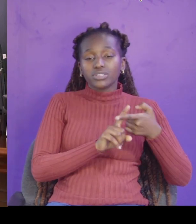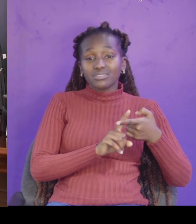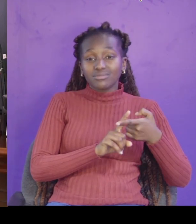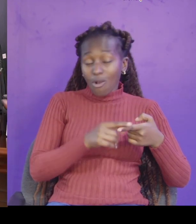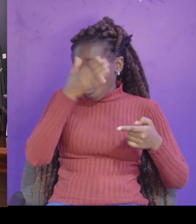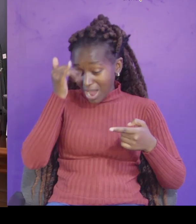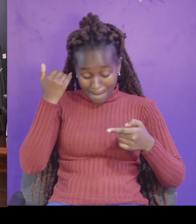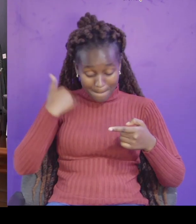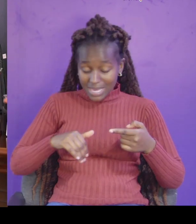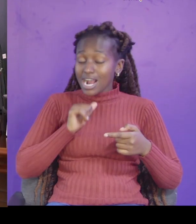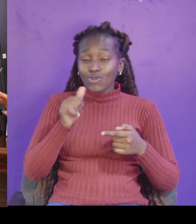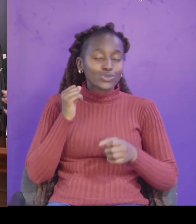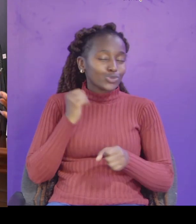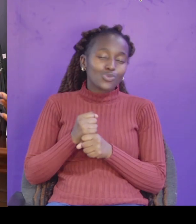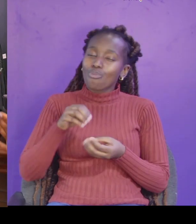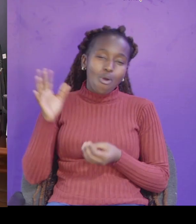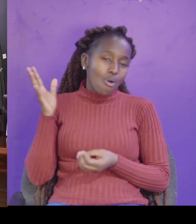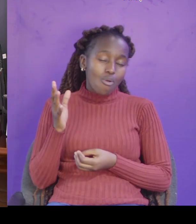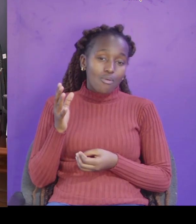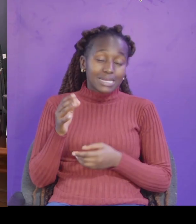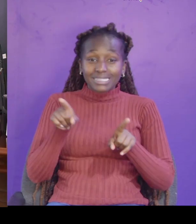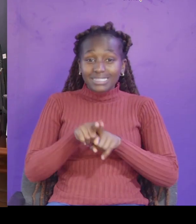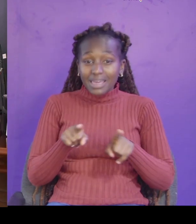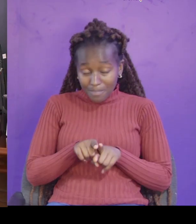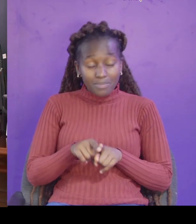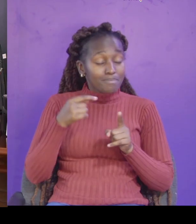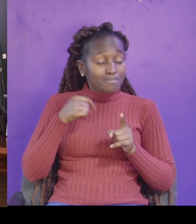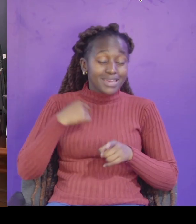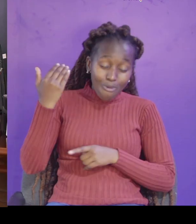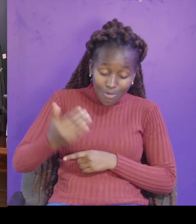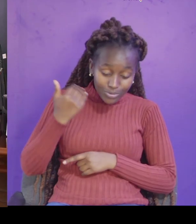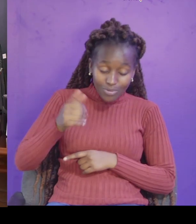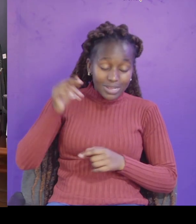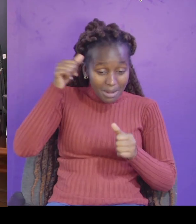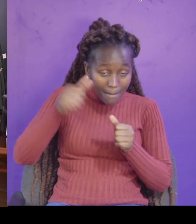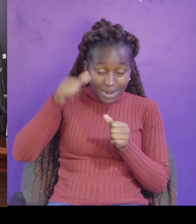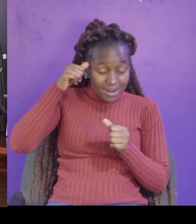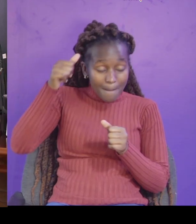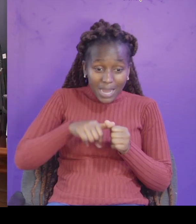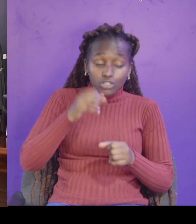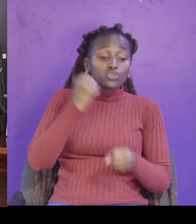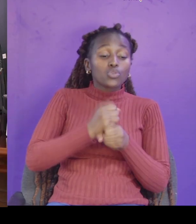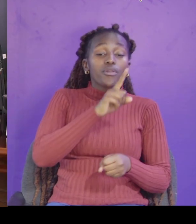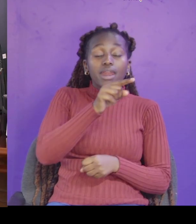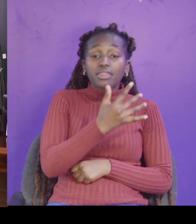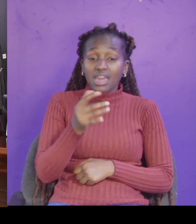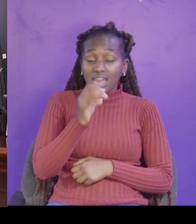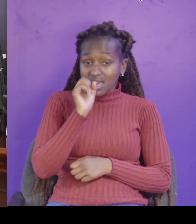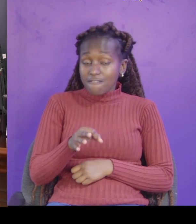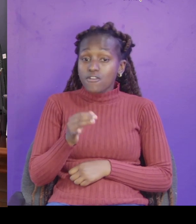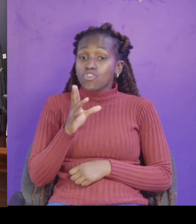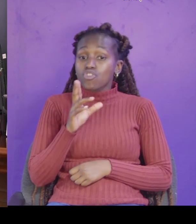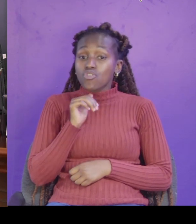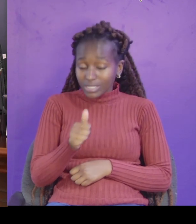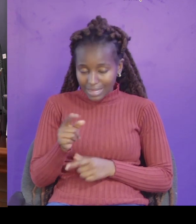right thing, and I won't get tired telling them to do the right thing. And those who fail to do the right thing, today they may hate me, but we